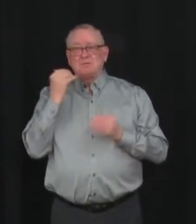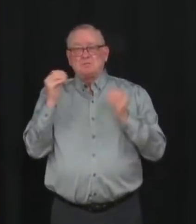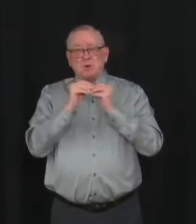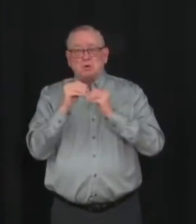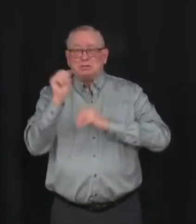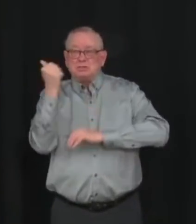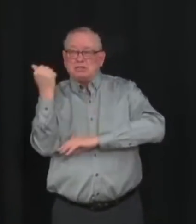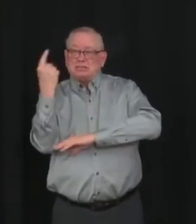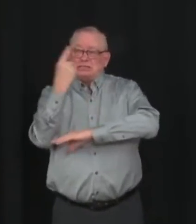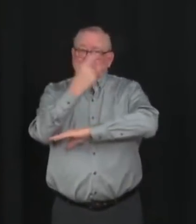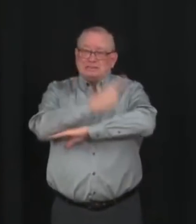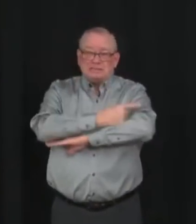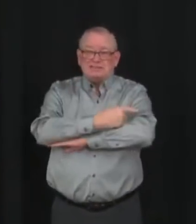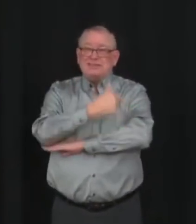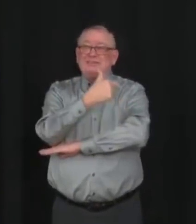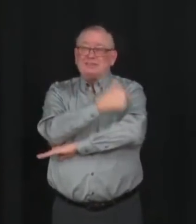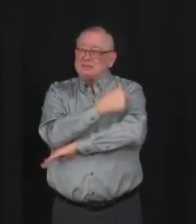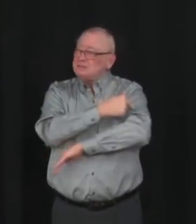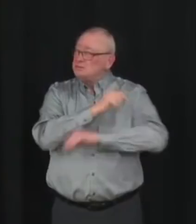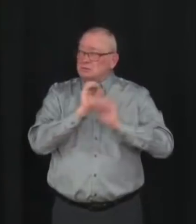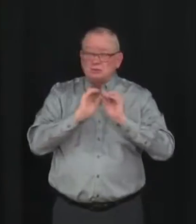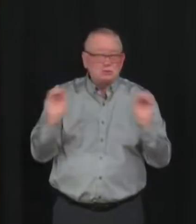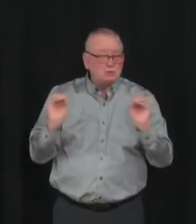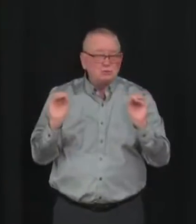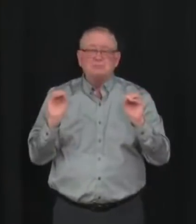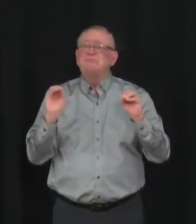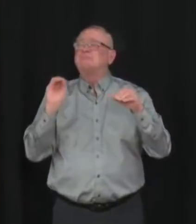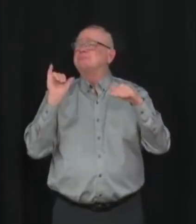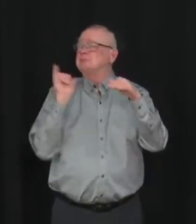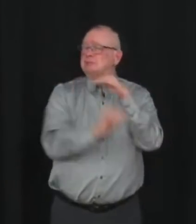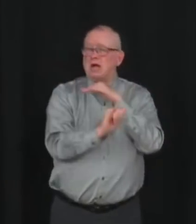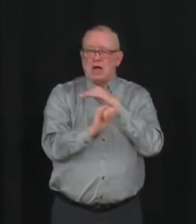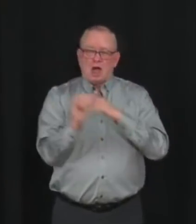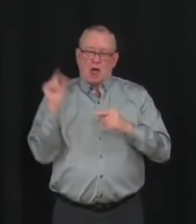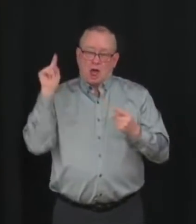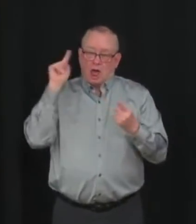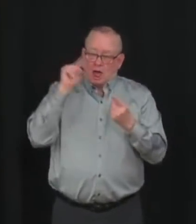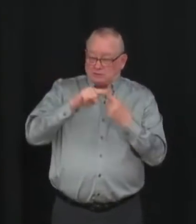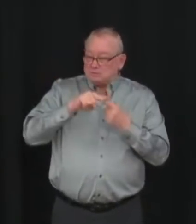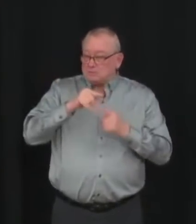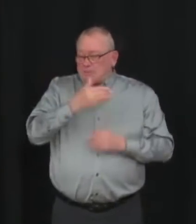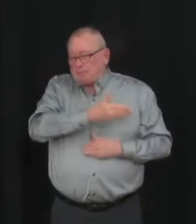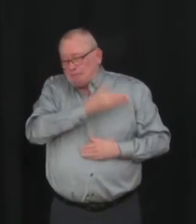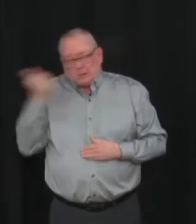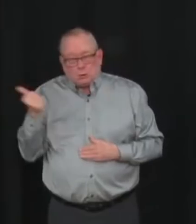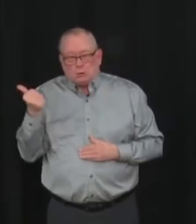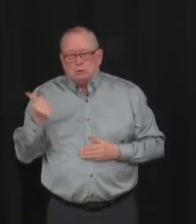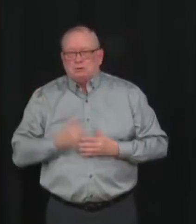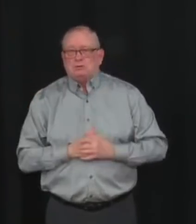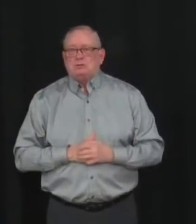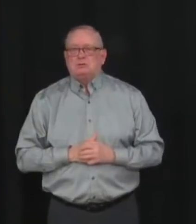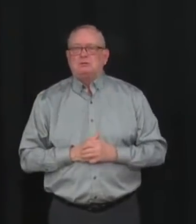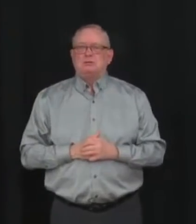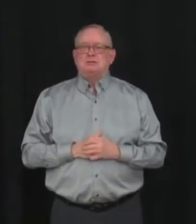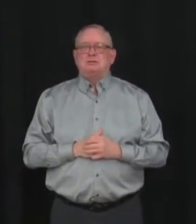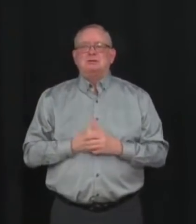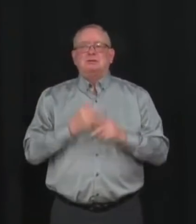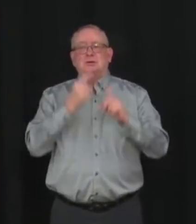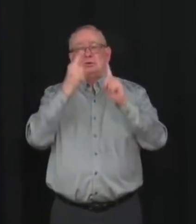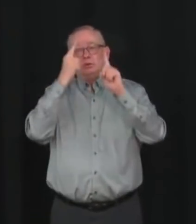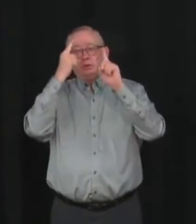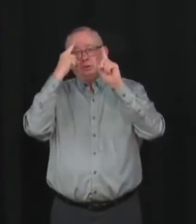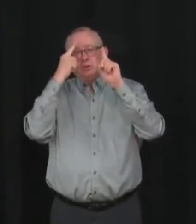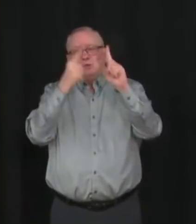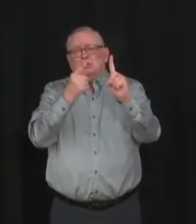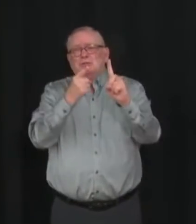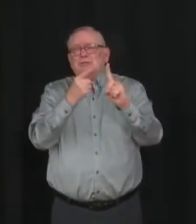these changes to help prevent disruptions in Alberta's workforce, especially for those who deliver the services Albertans count on. We believe this step will